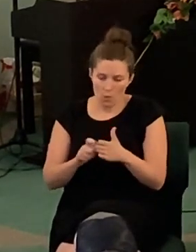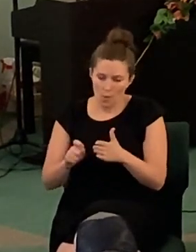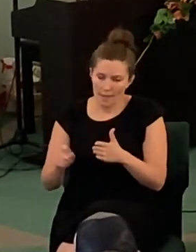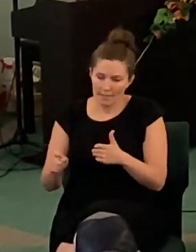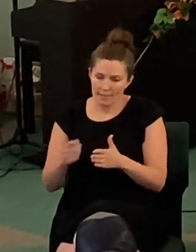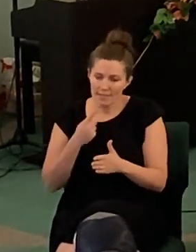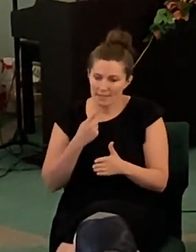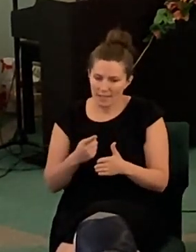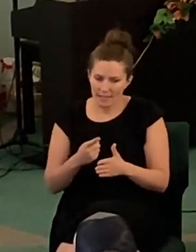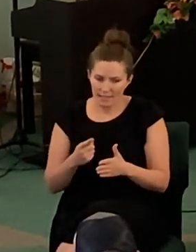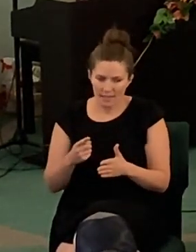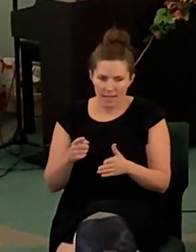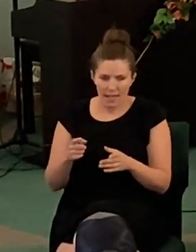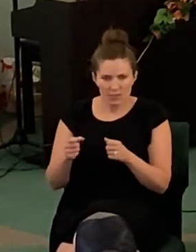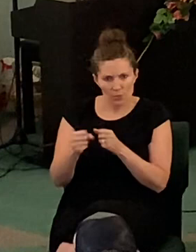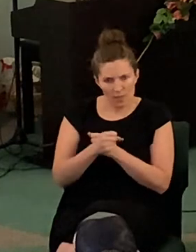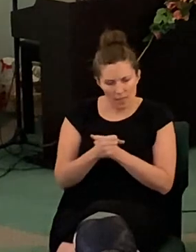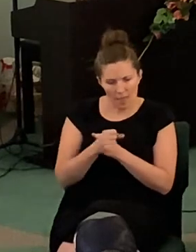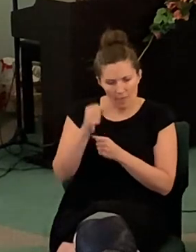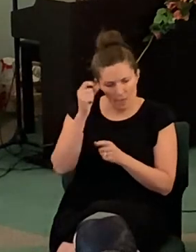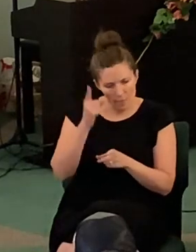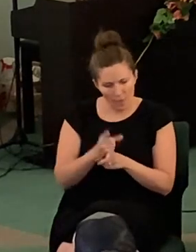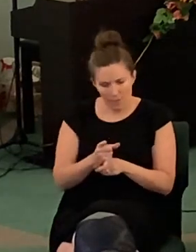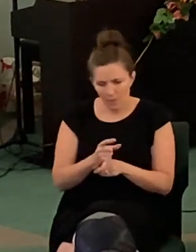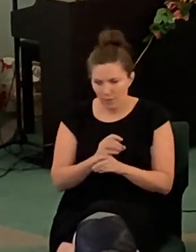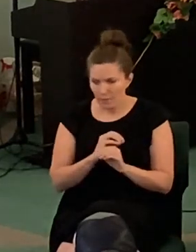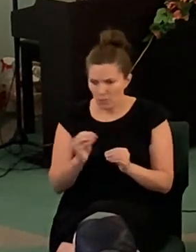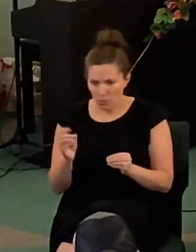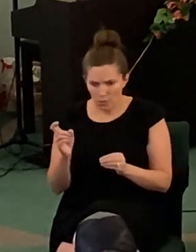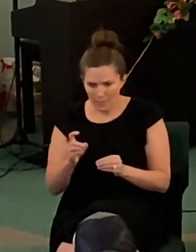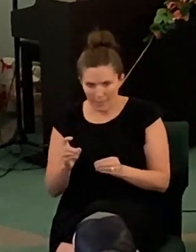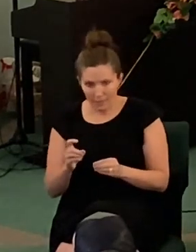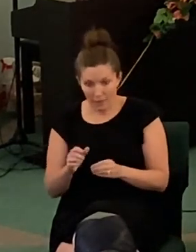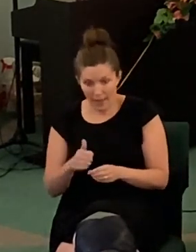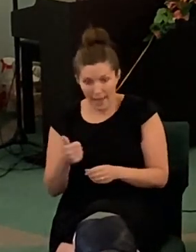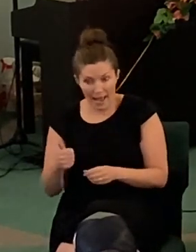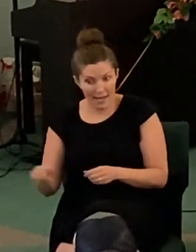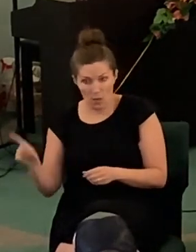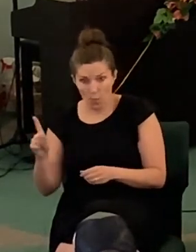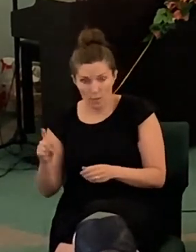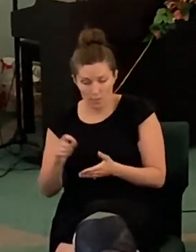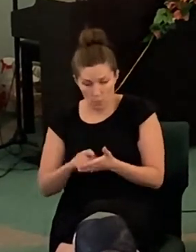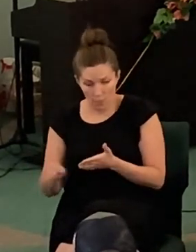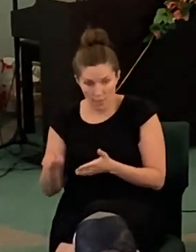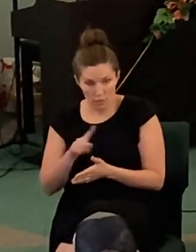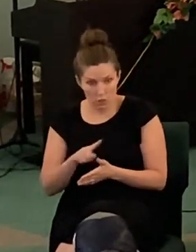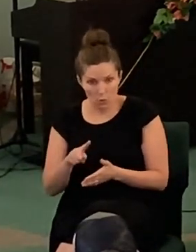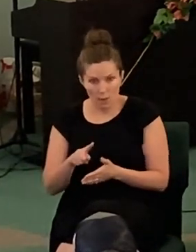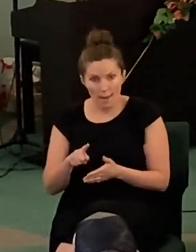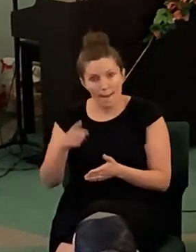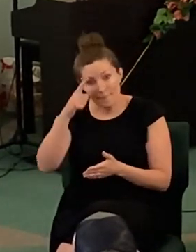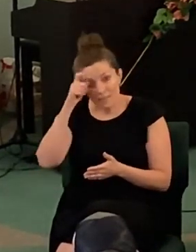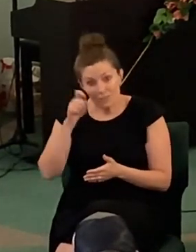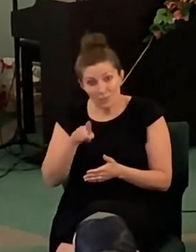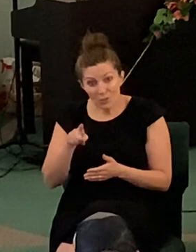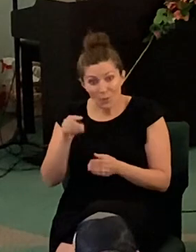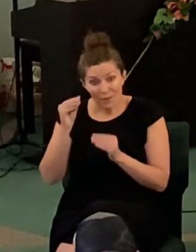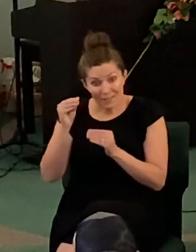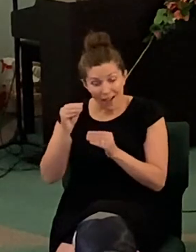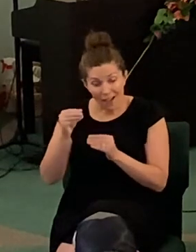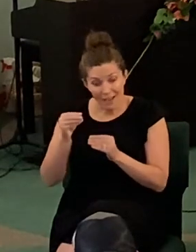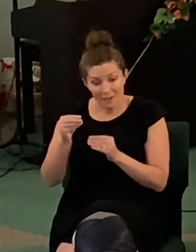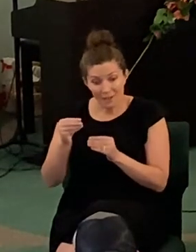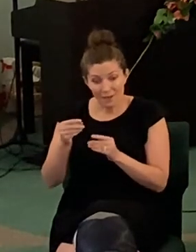as to the love of the brethren, you have no need for anyone to write to you, for you yourselves are taught by God to love one